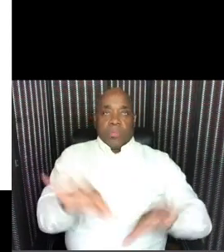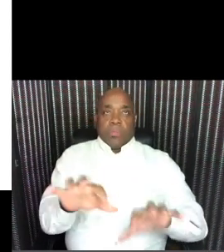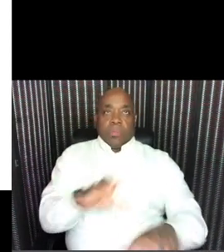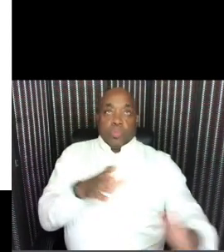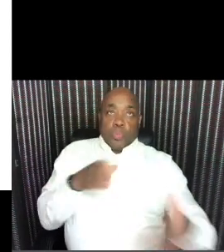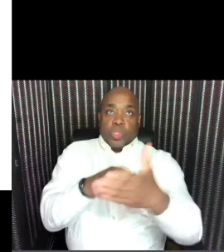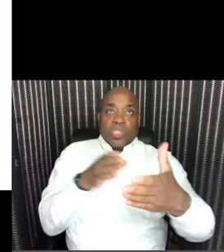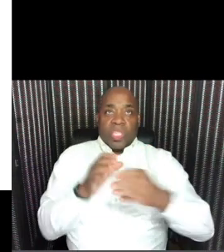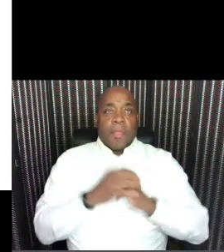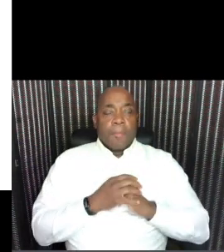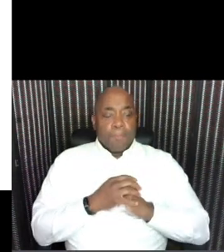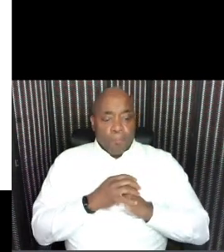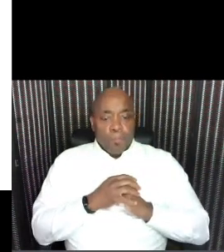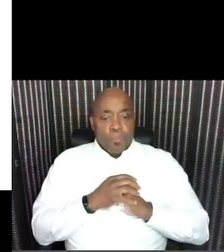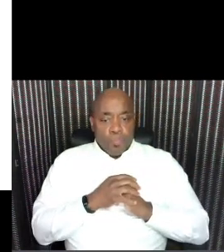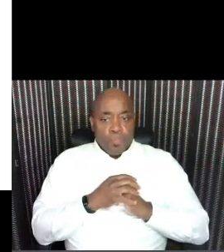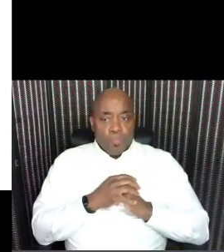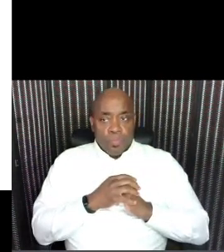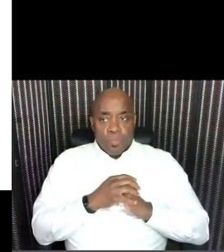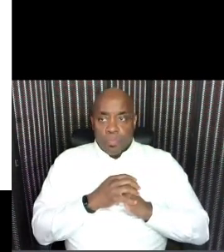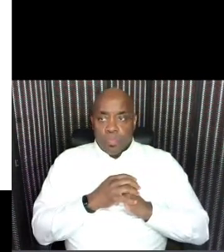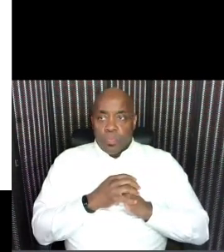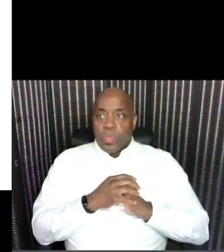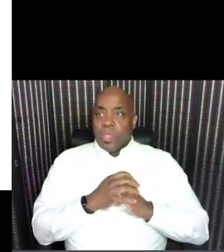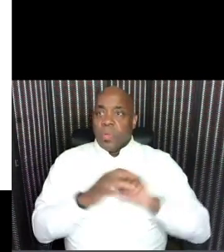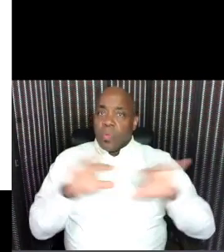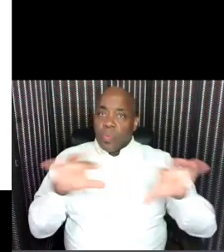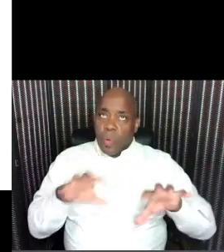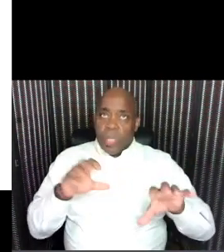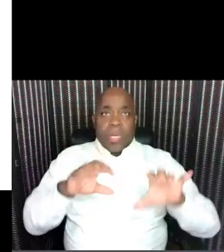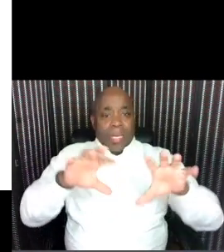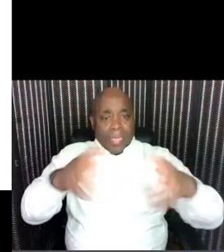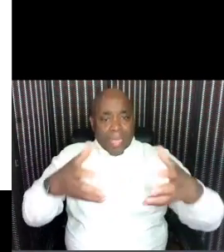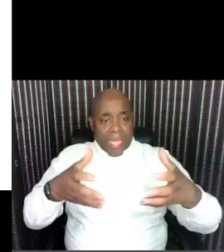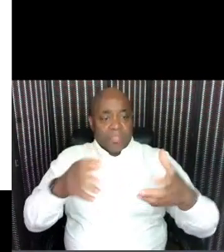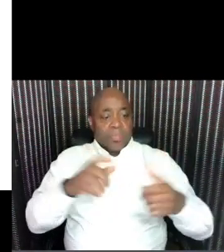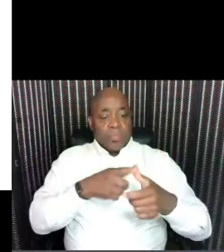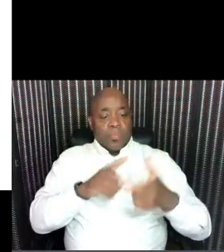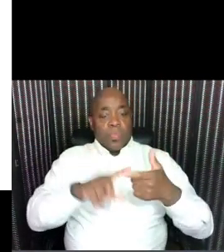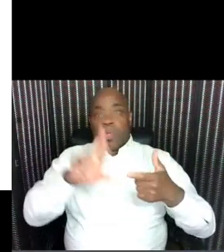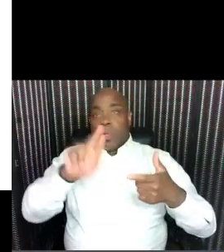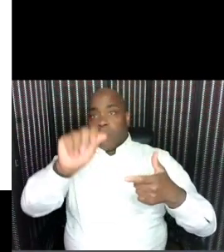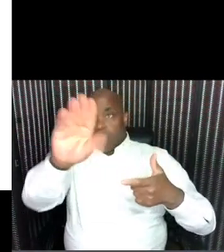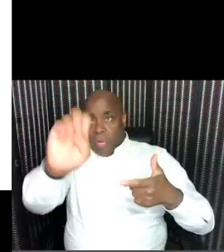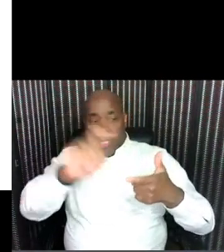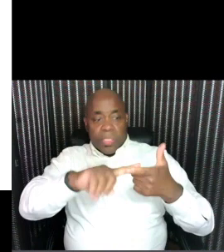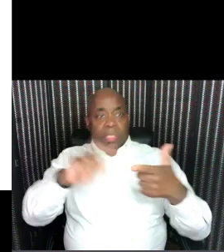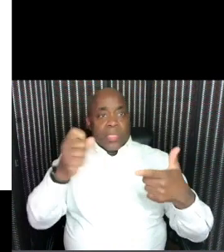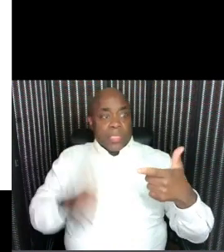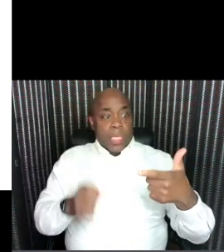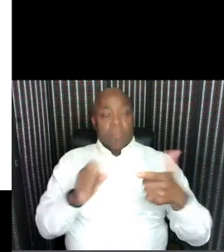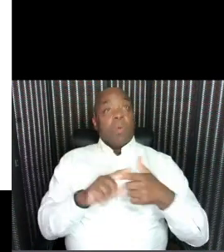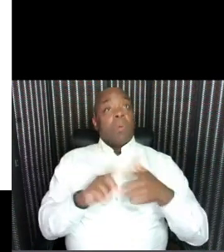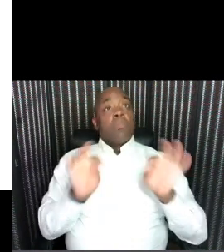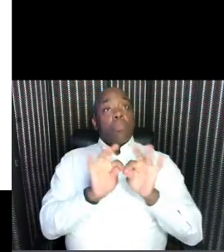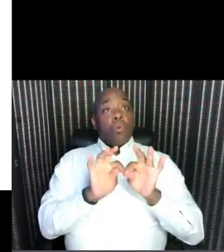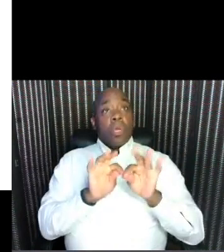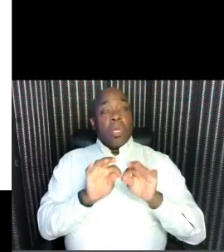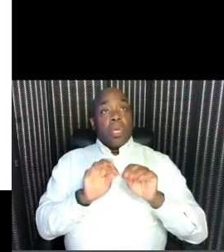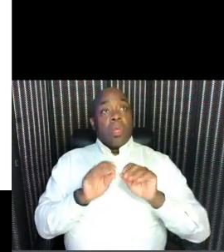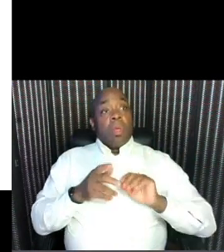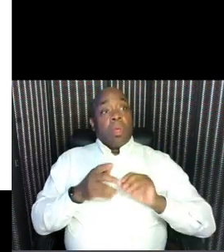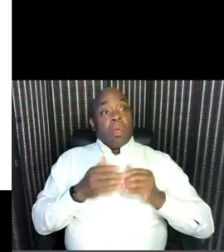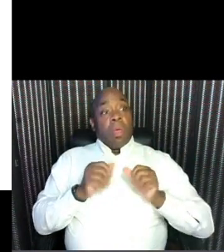Fortune's work on class and race in the South are important, but I increasingly try to think about the ways